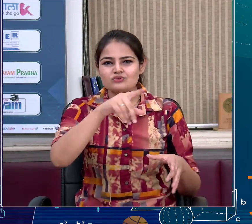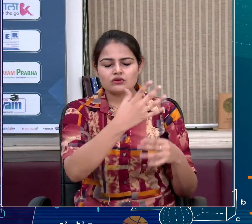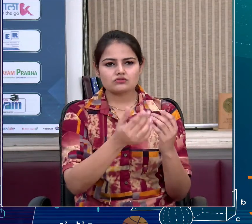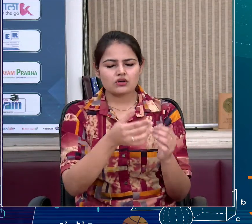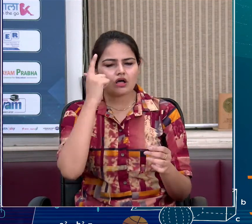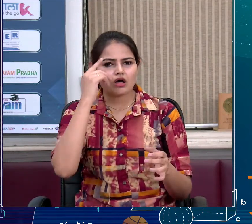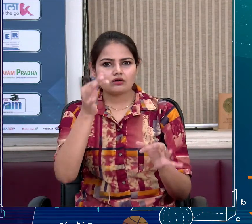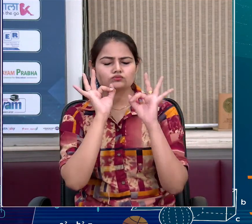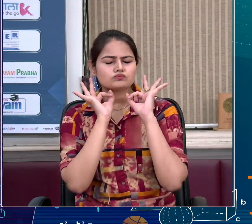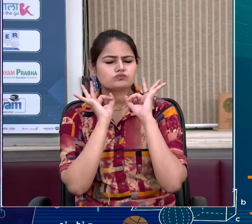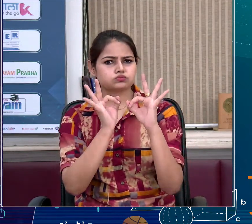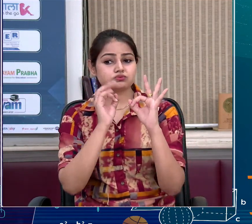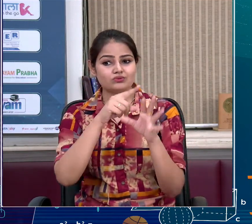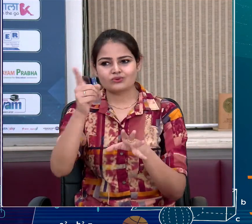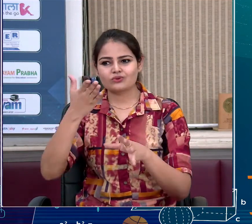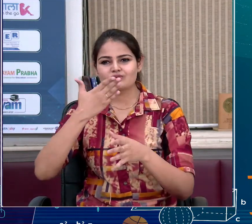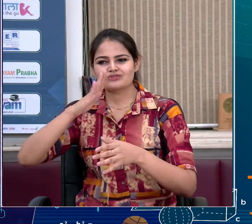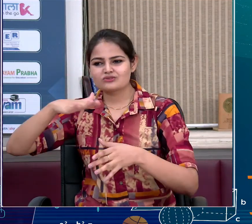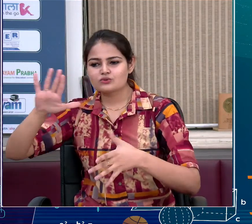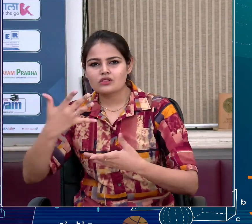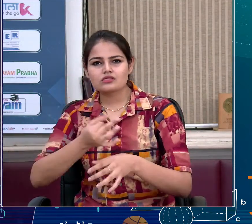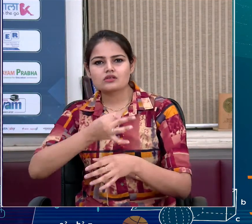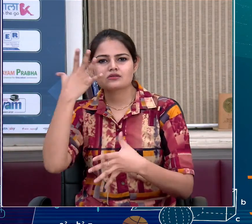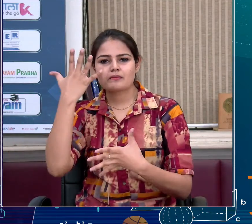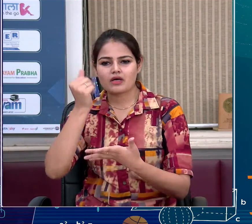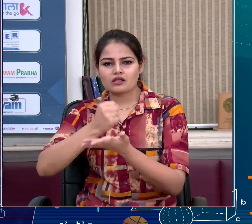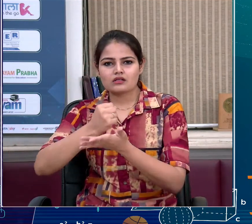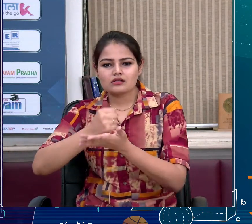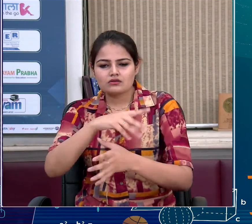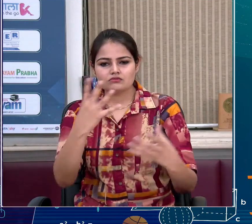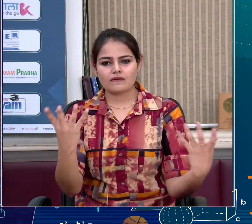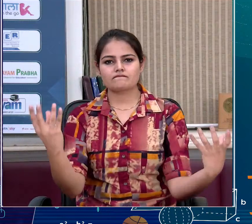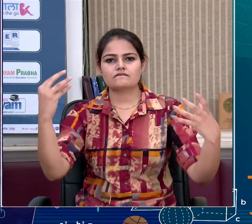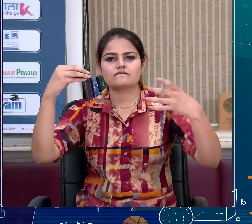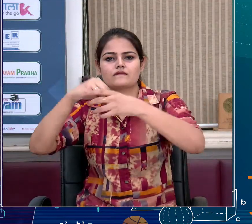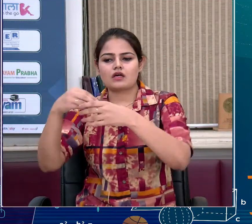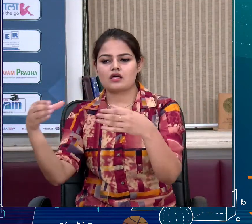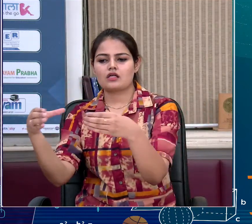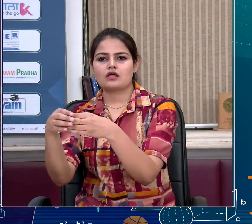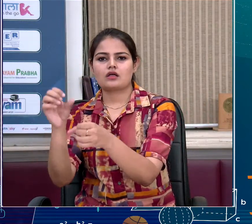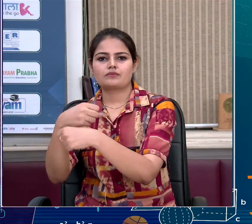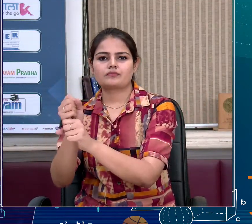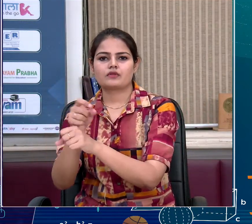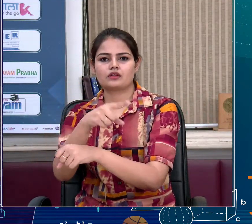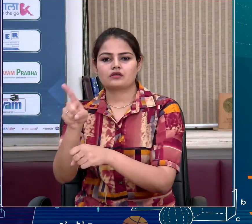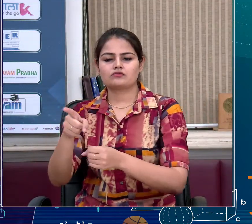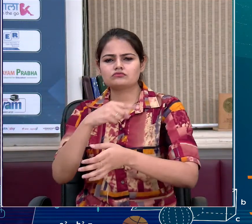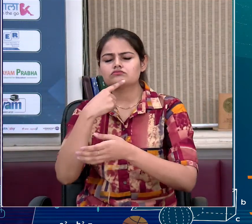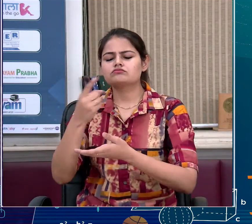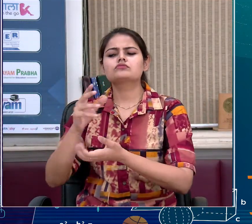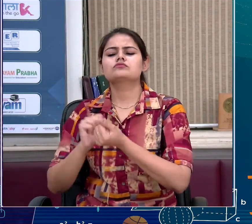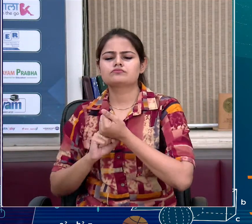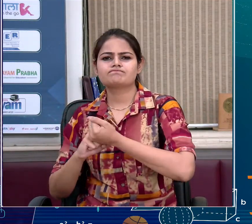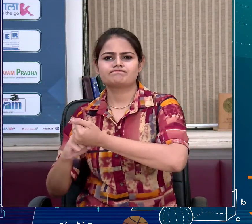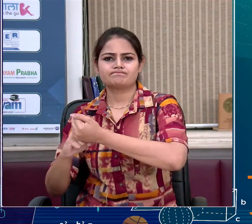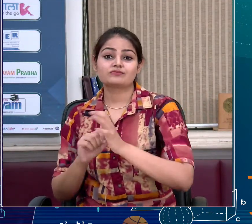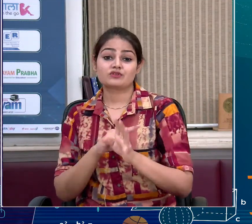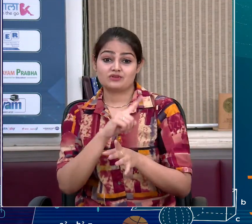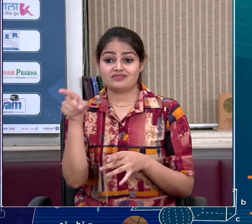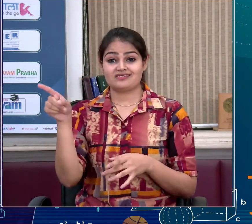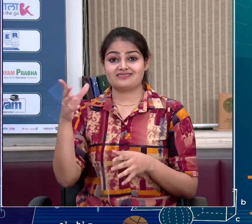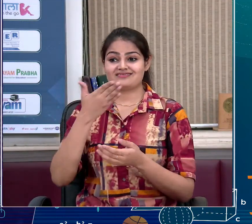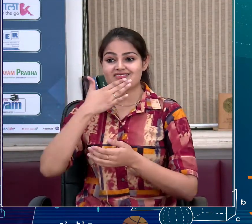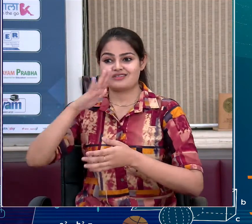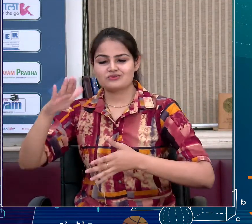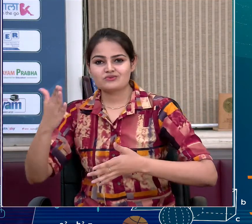special needs, and they take pride that, I am equivalent to the teacher and I can really help my fellow. So that really helps. So it's